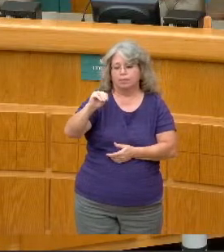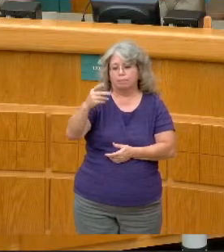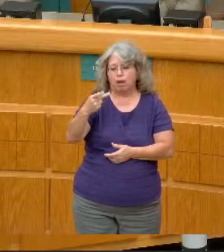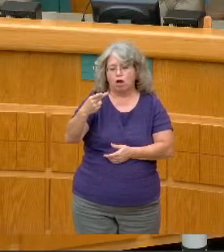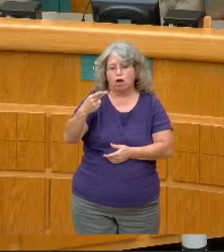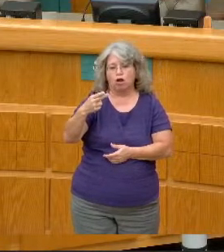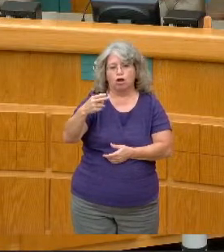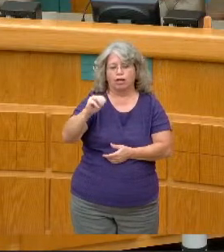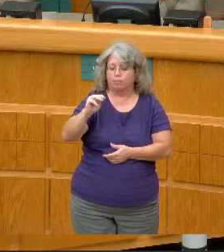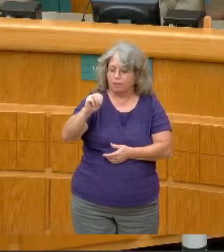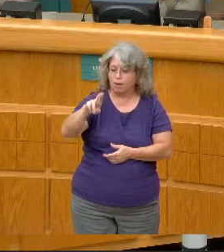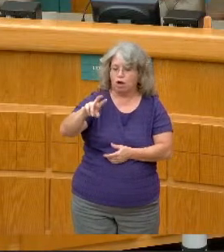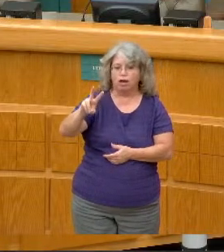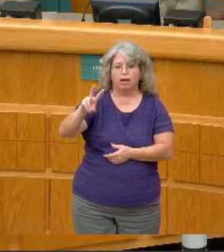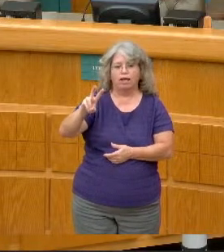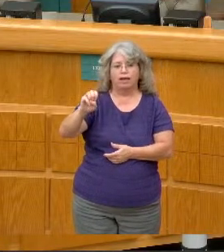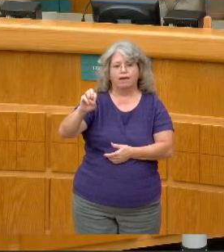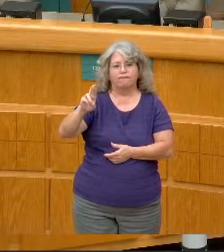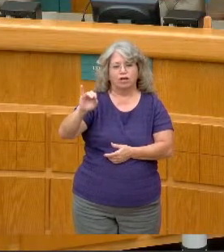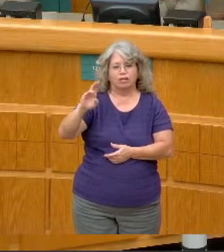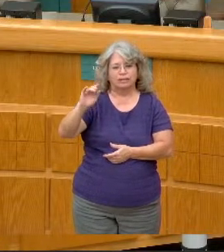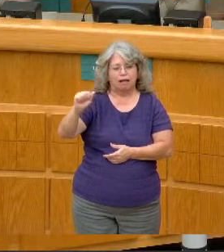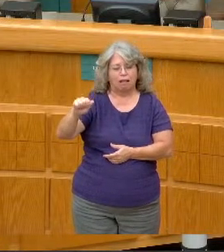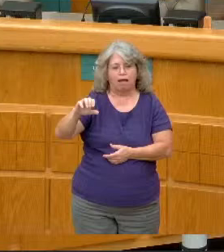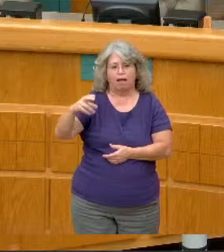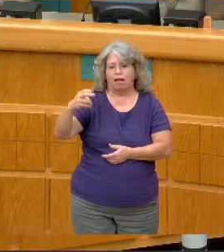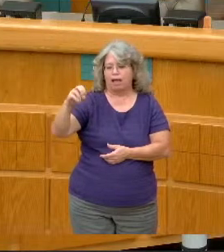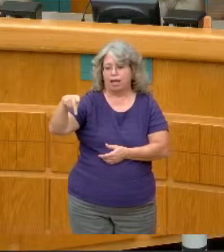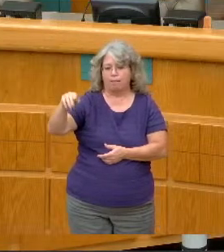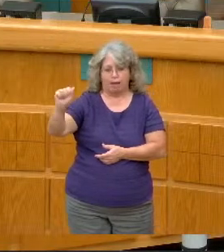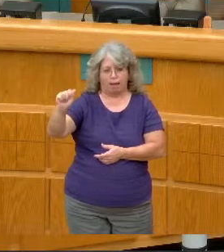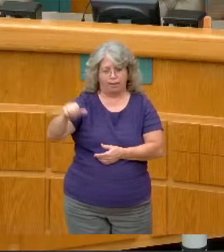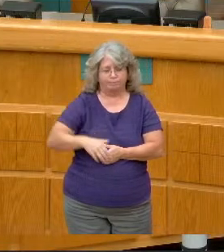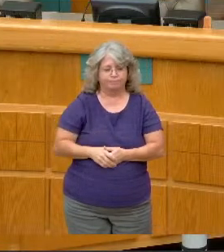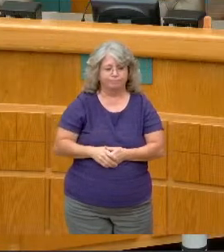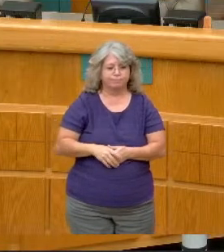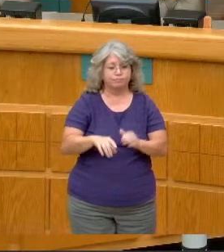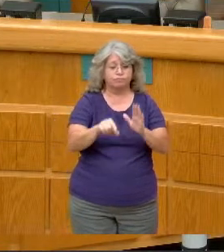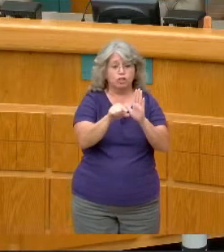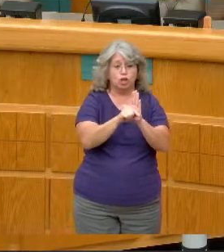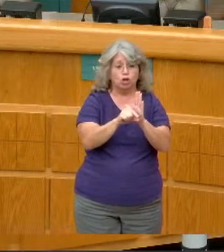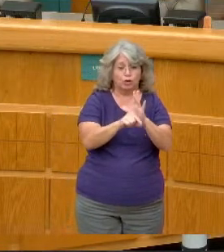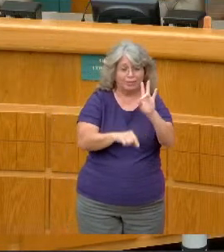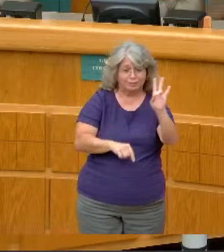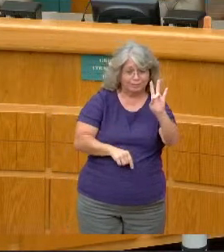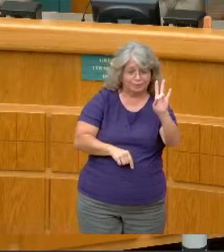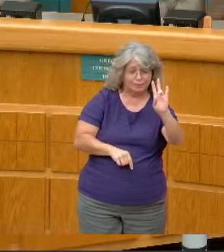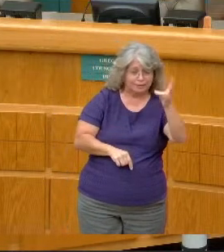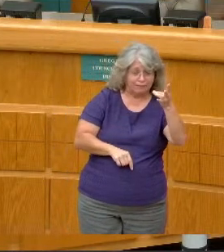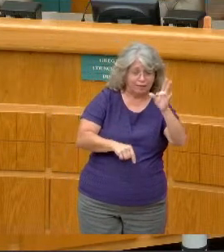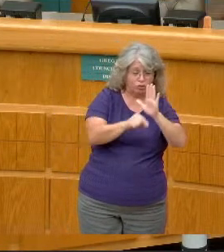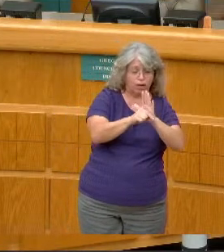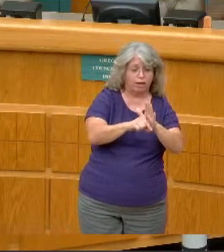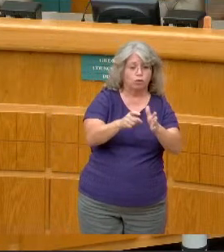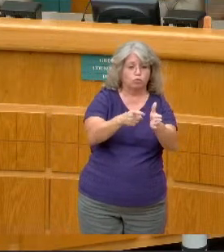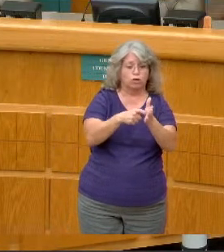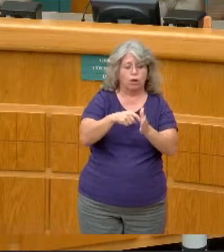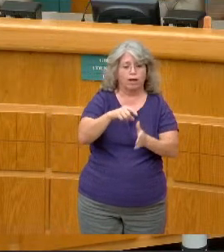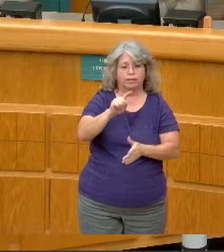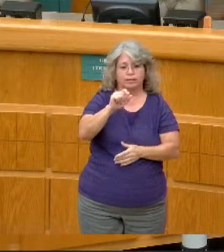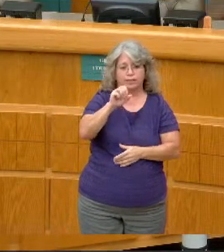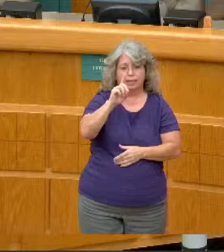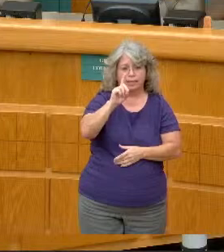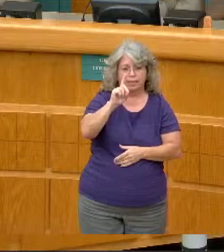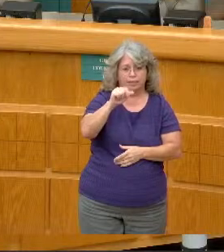MMR, it's the varicella, and it's the hepatitis A that's required to start school. For grade 7, you're also going to require